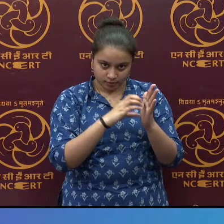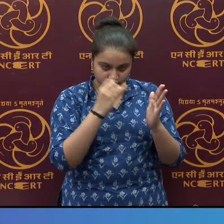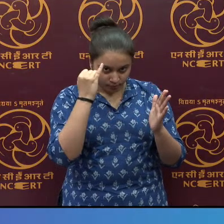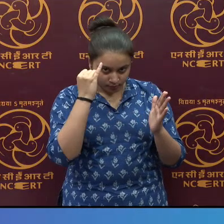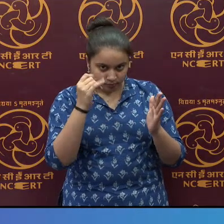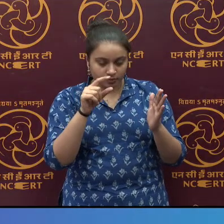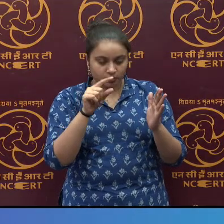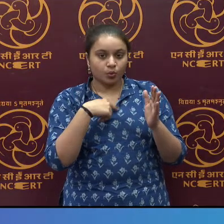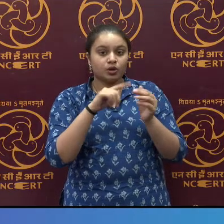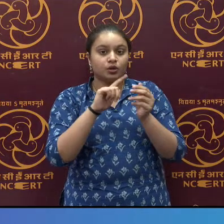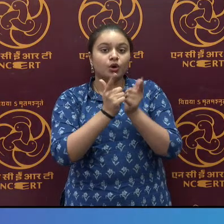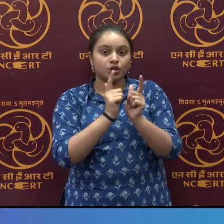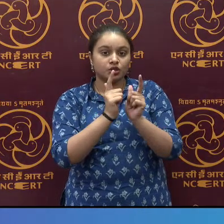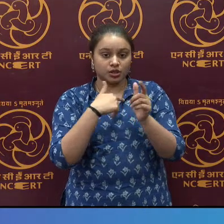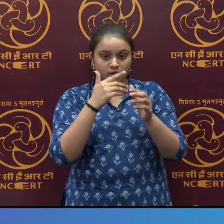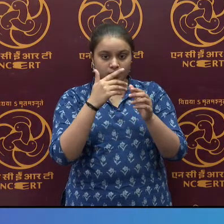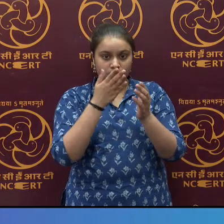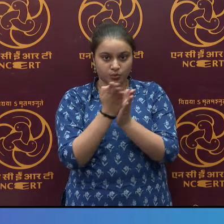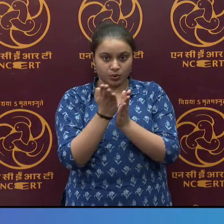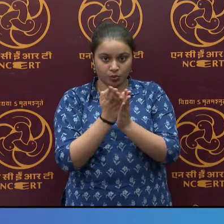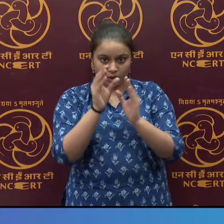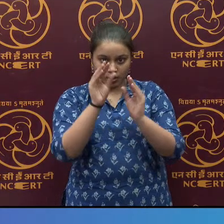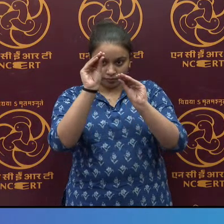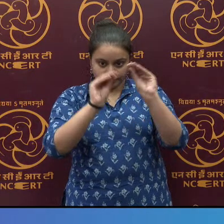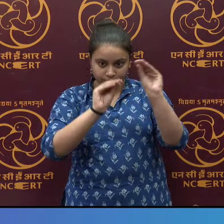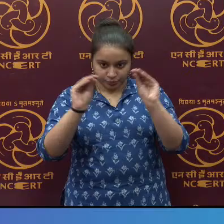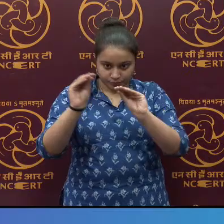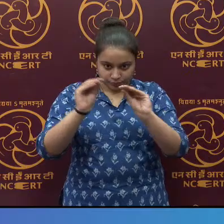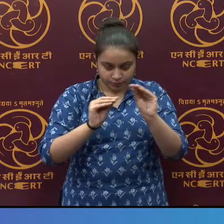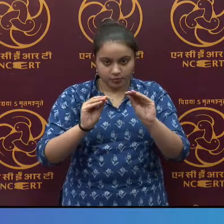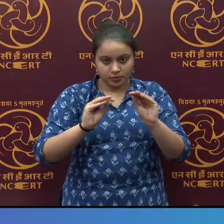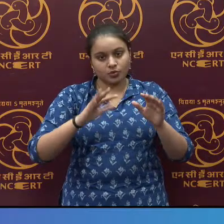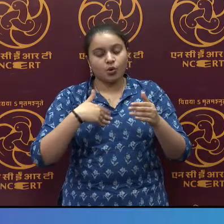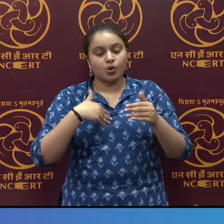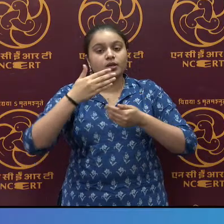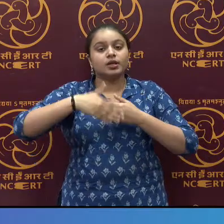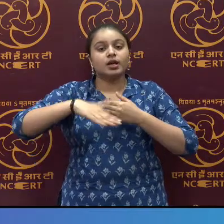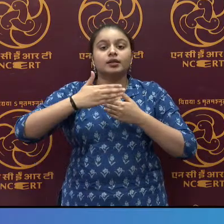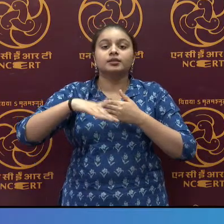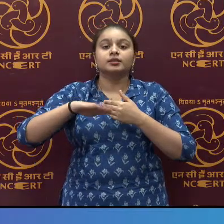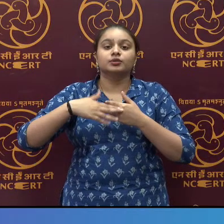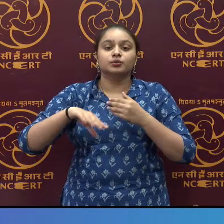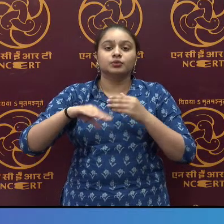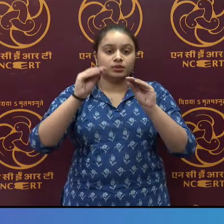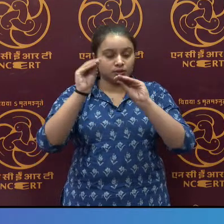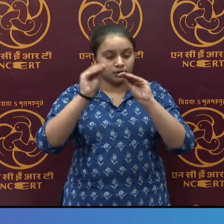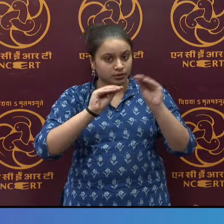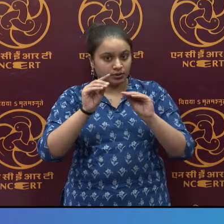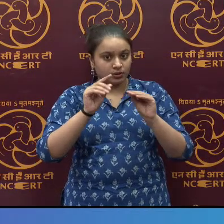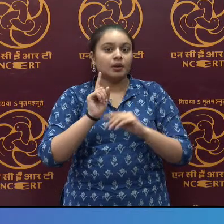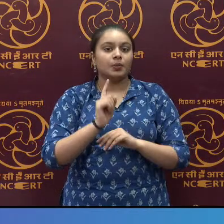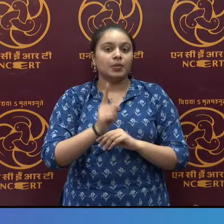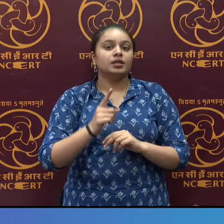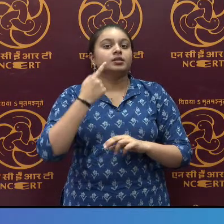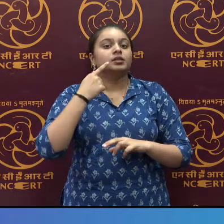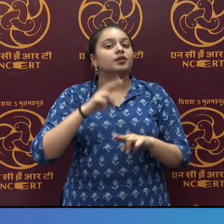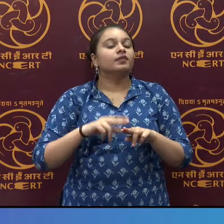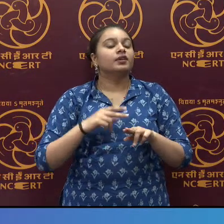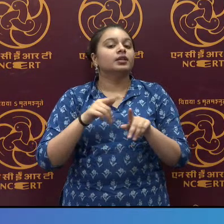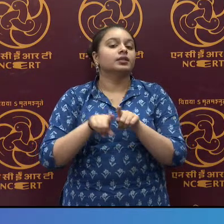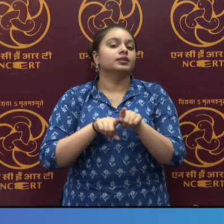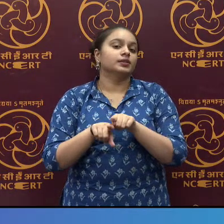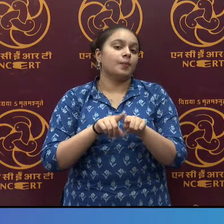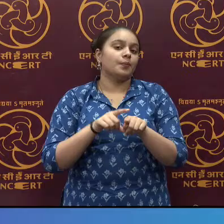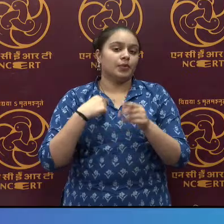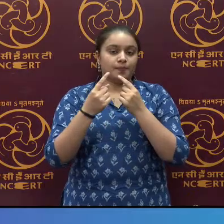arrange it in a logical sequence, and try to maintain a continuity in the paragraph. For example, if I am trying to